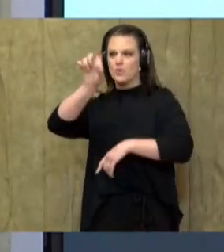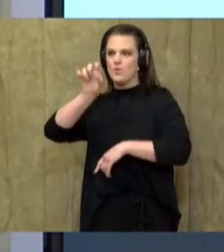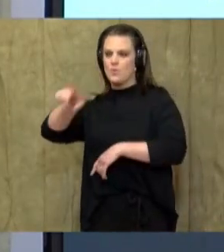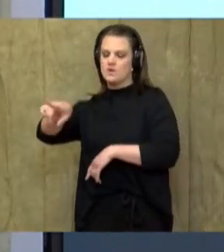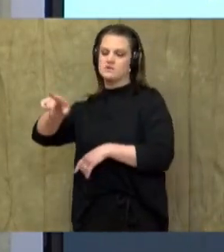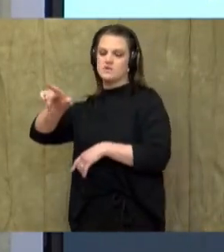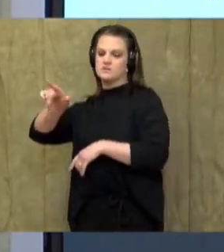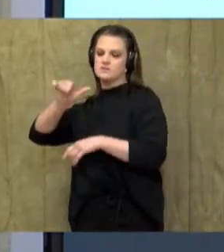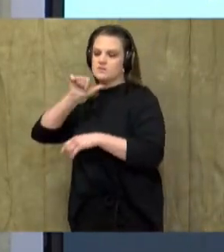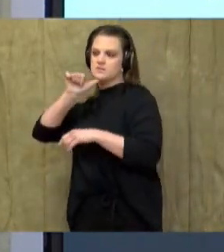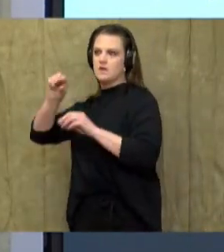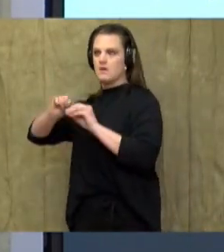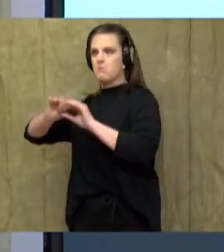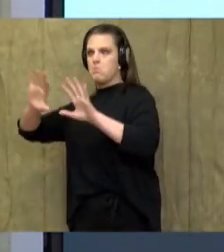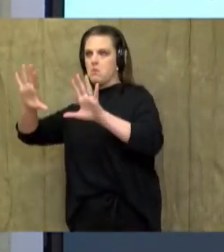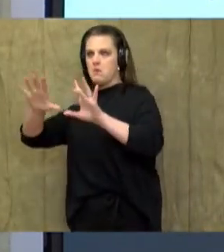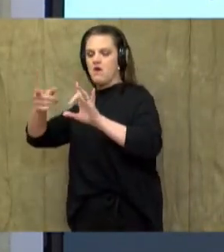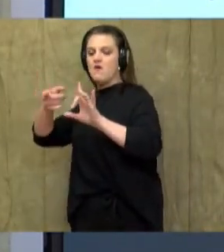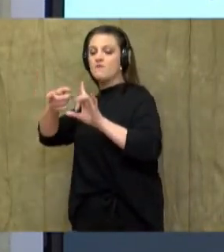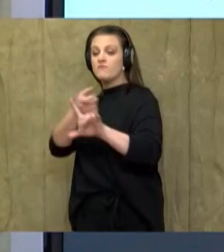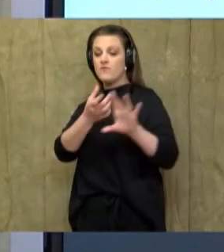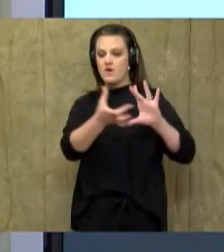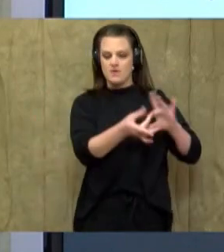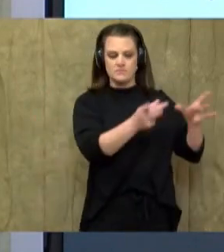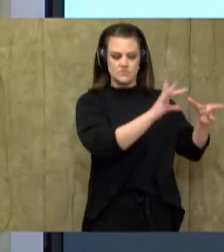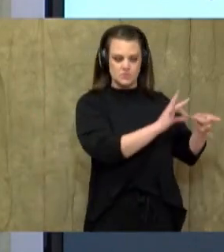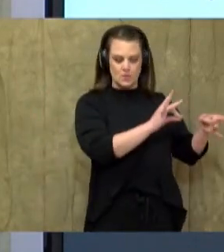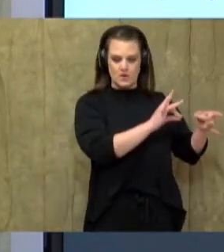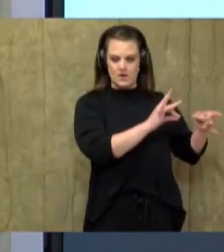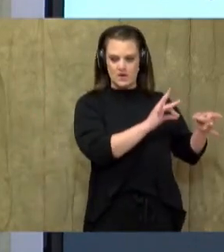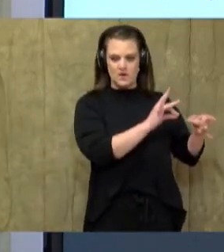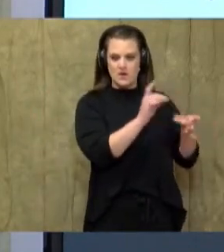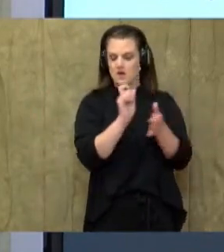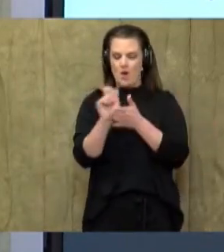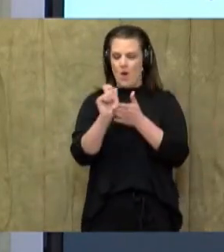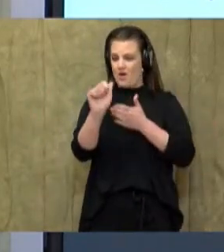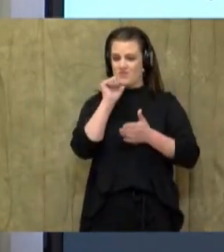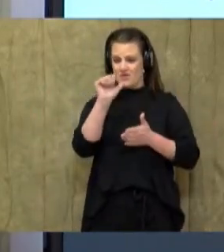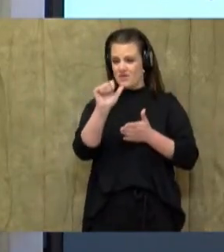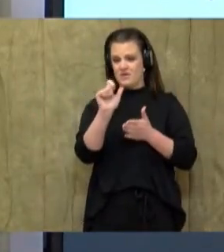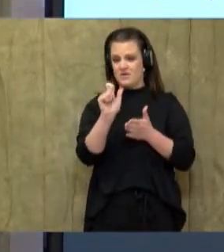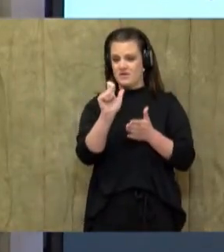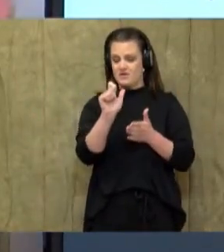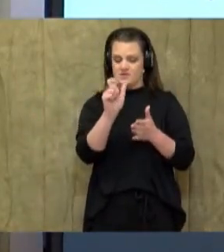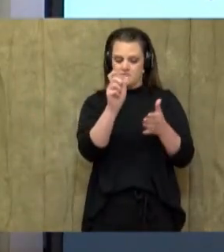or questions from the text that the author does not directly state.